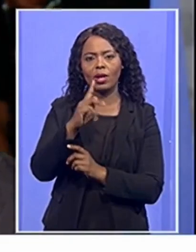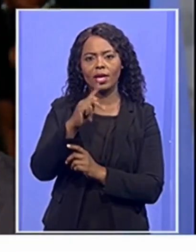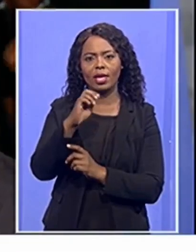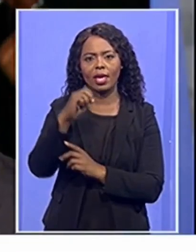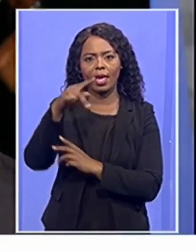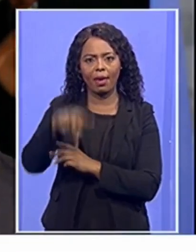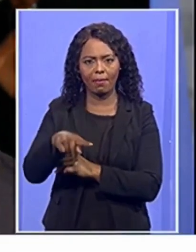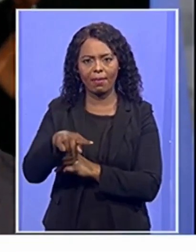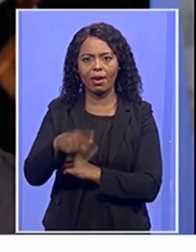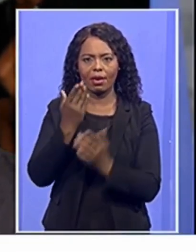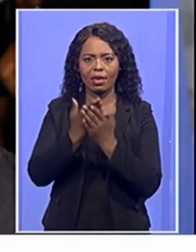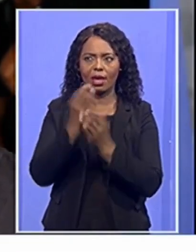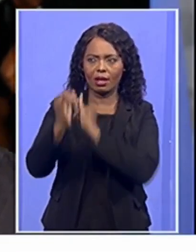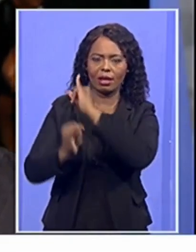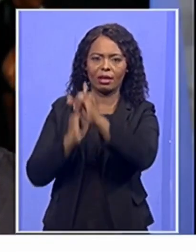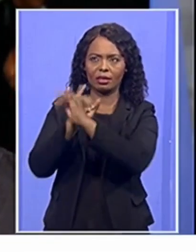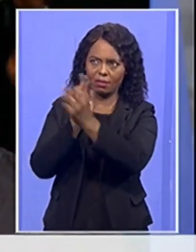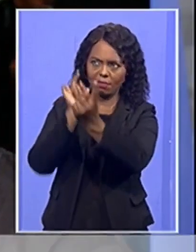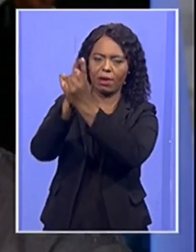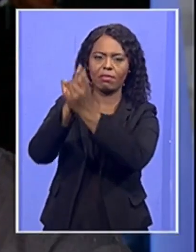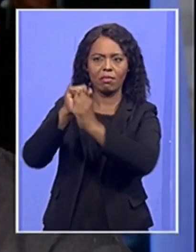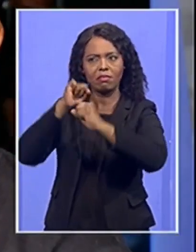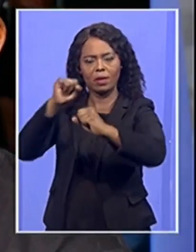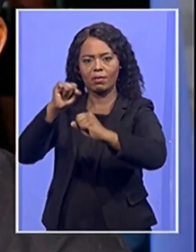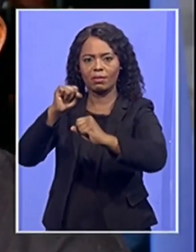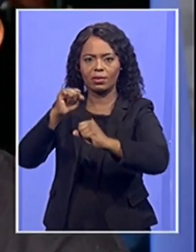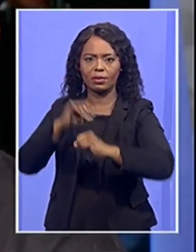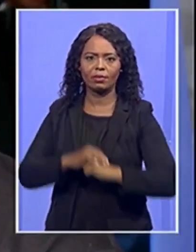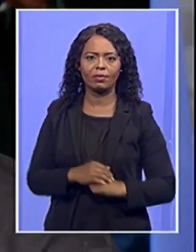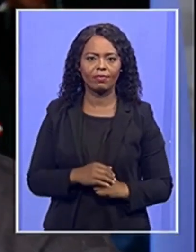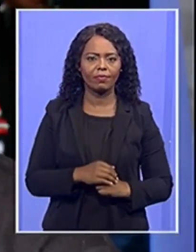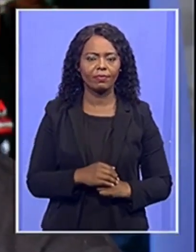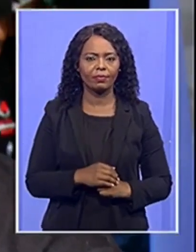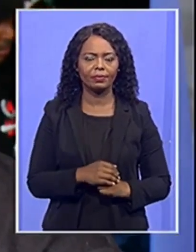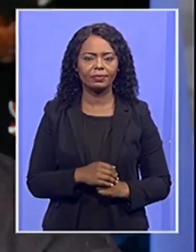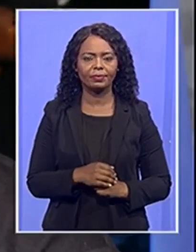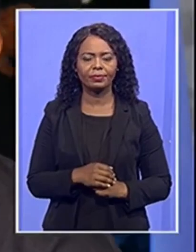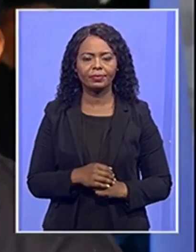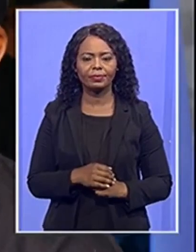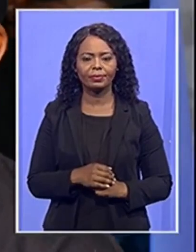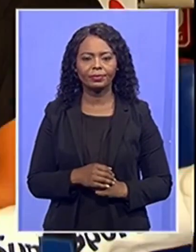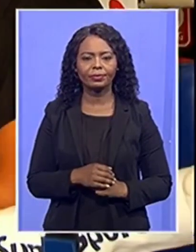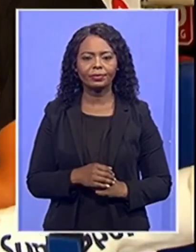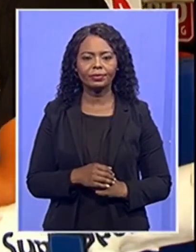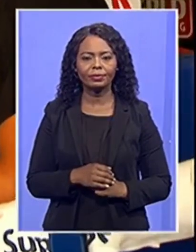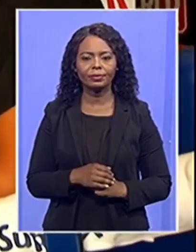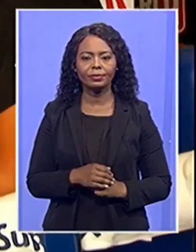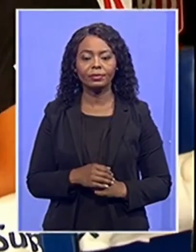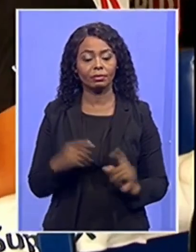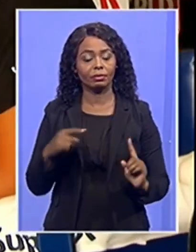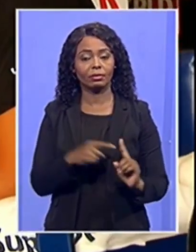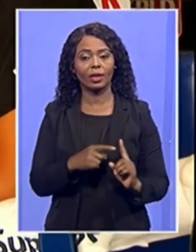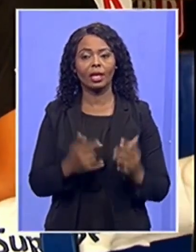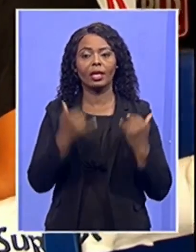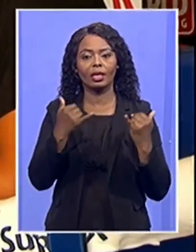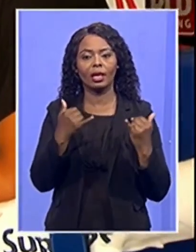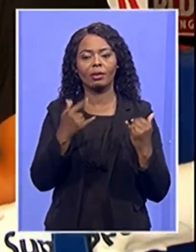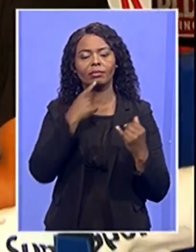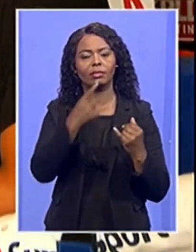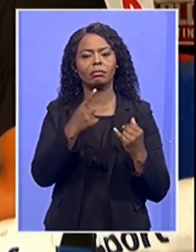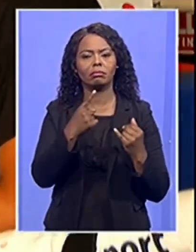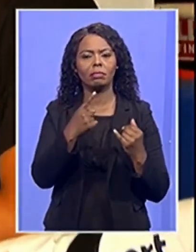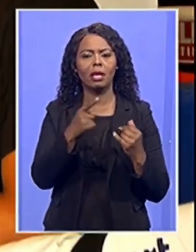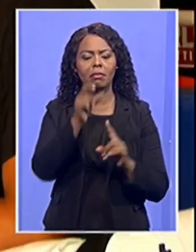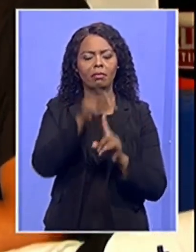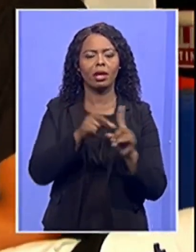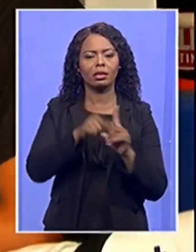ku bapala kontinenteng tse kantle ntle le Afrika. Boxer elegwe weight class like yena. Ruo Keknap ke sebapadi se